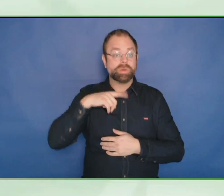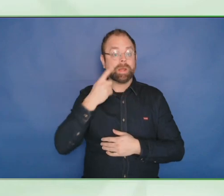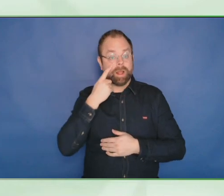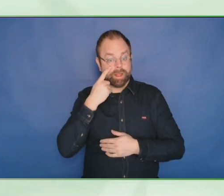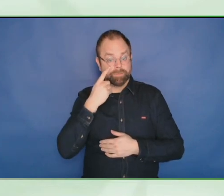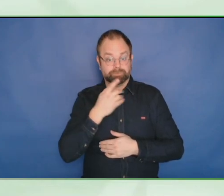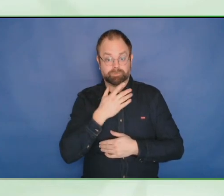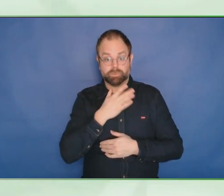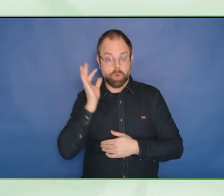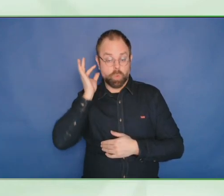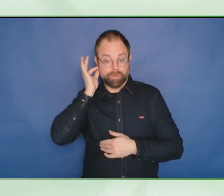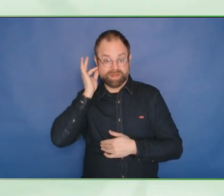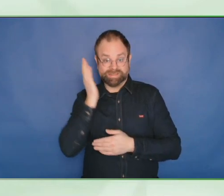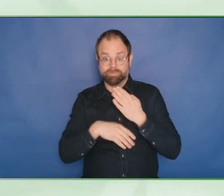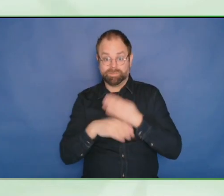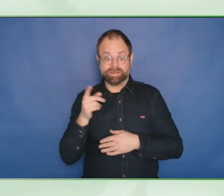use to